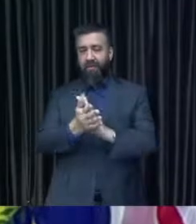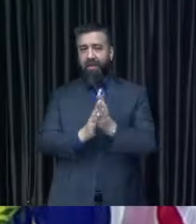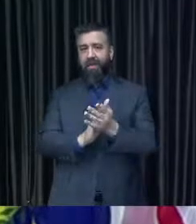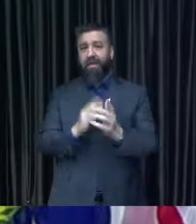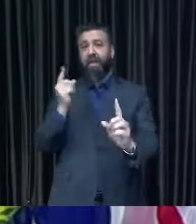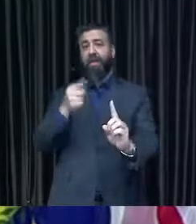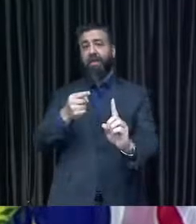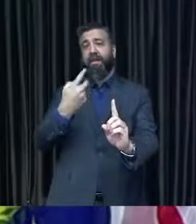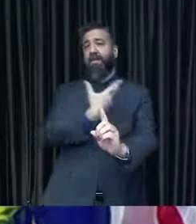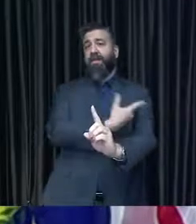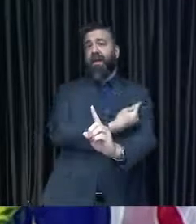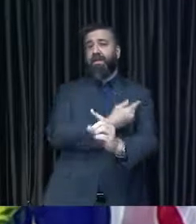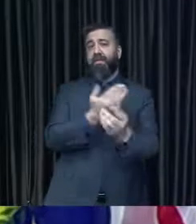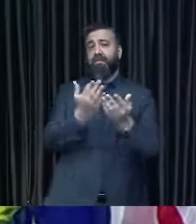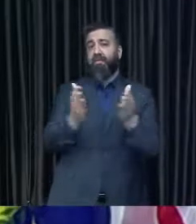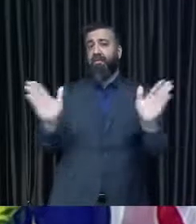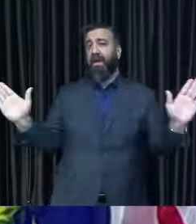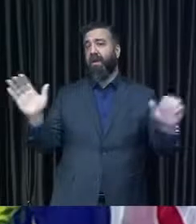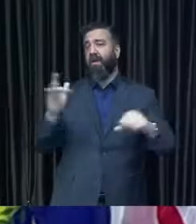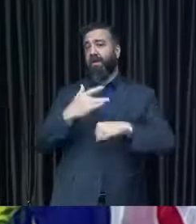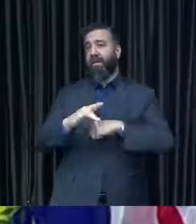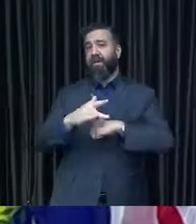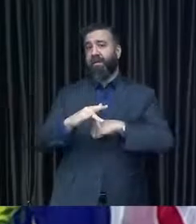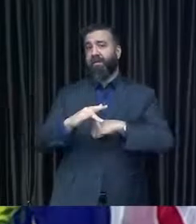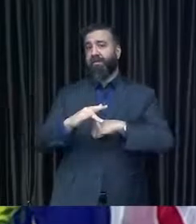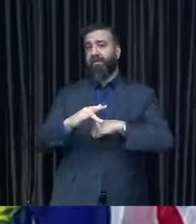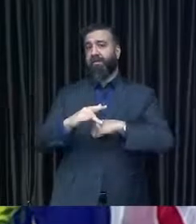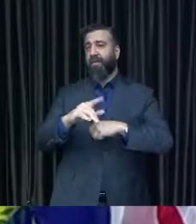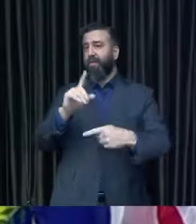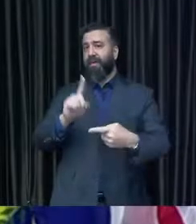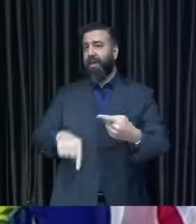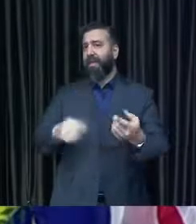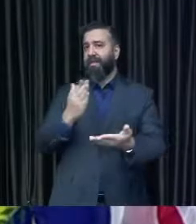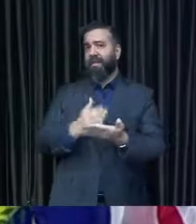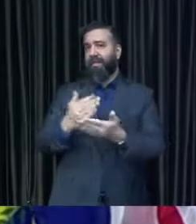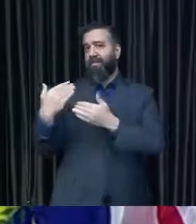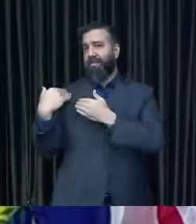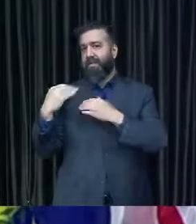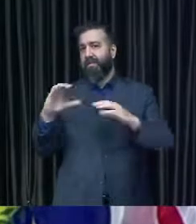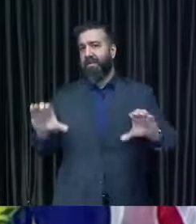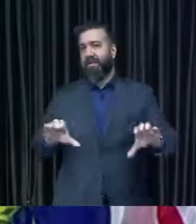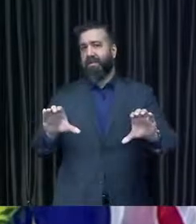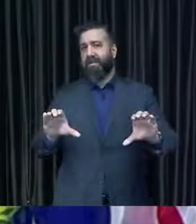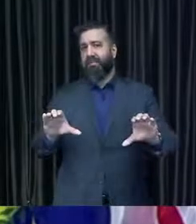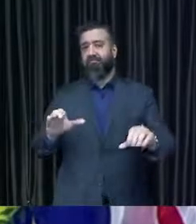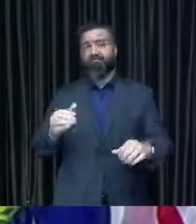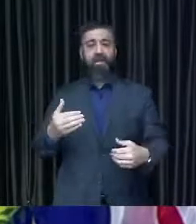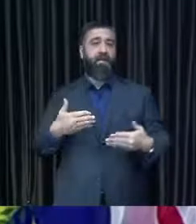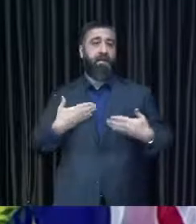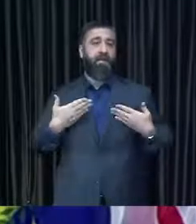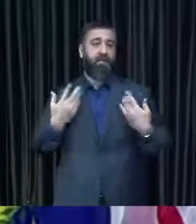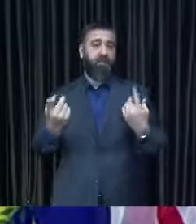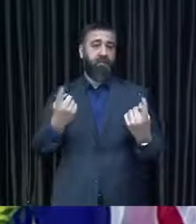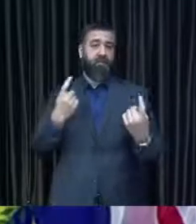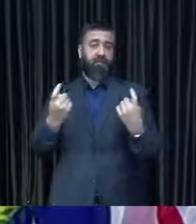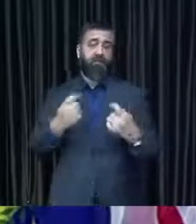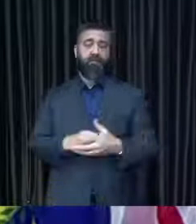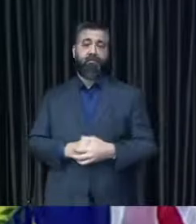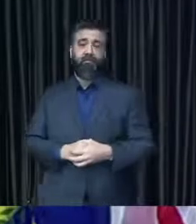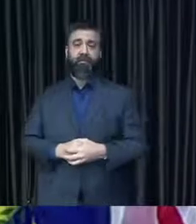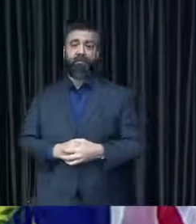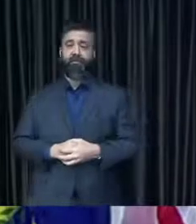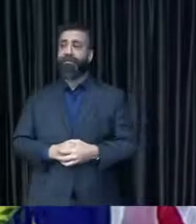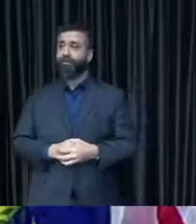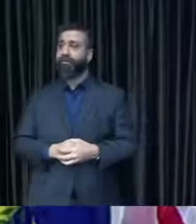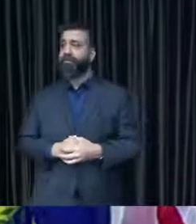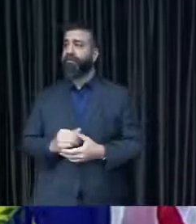available, the risk is too high to let up on responsible actions. I'd be glad to take any questions. Dr. Page,